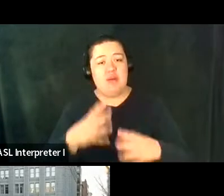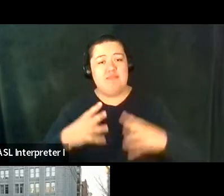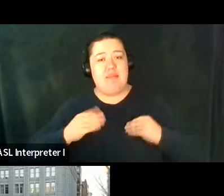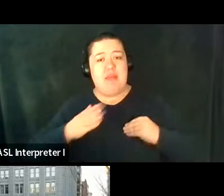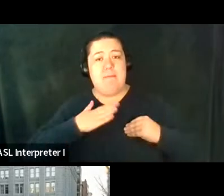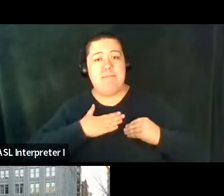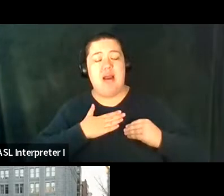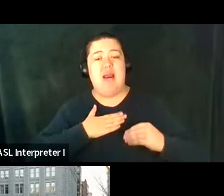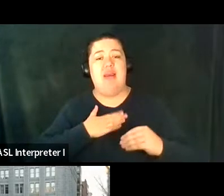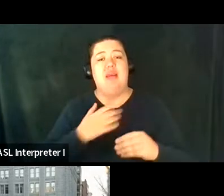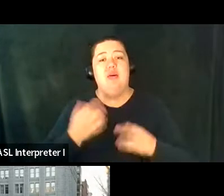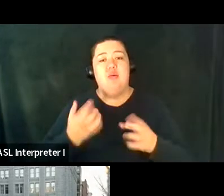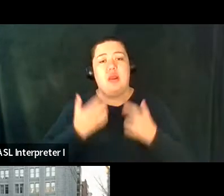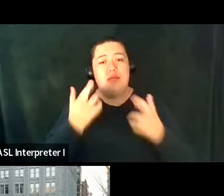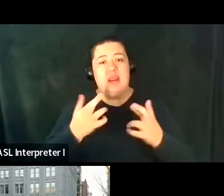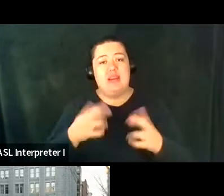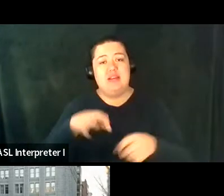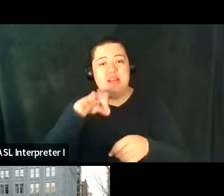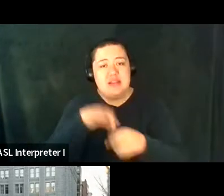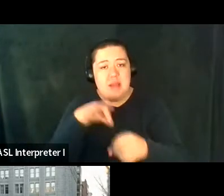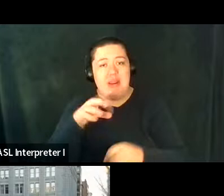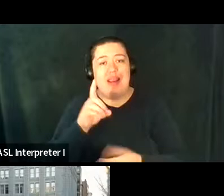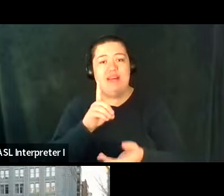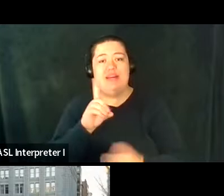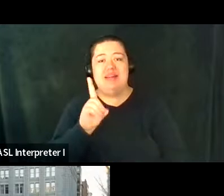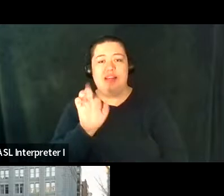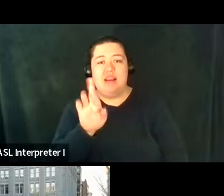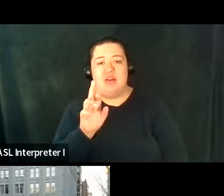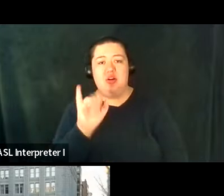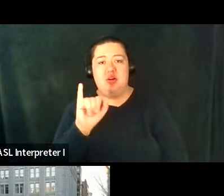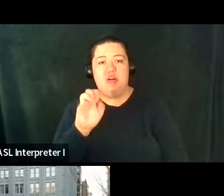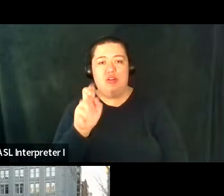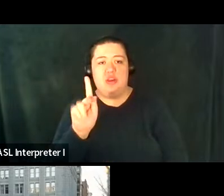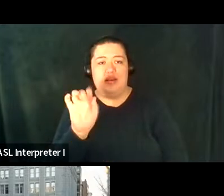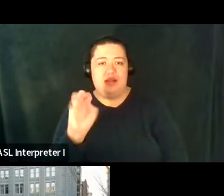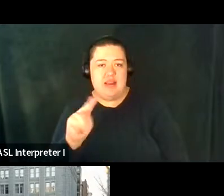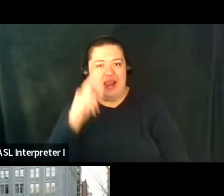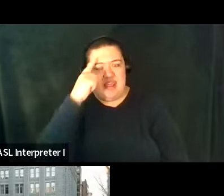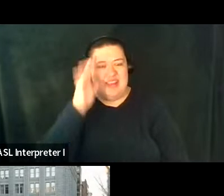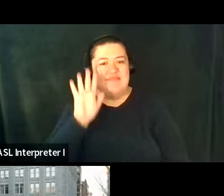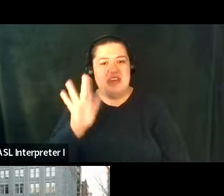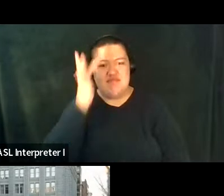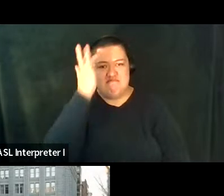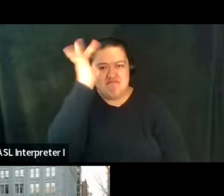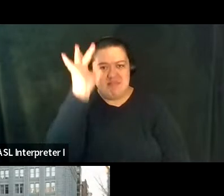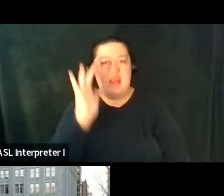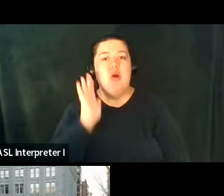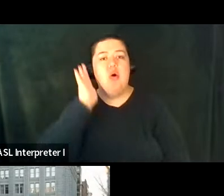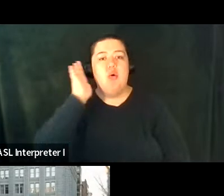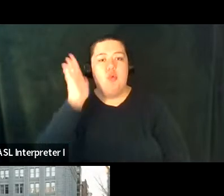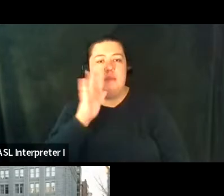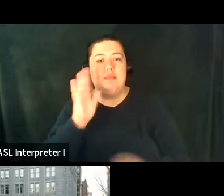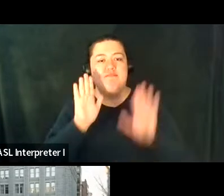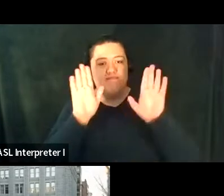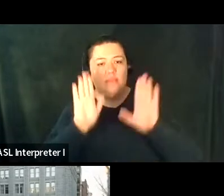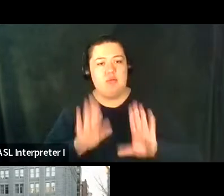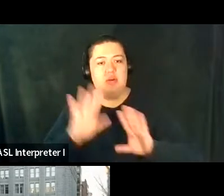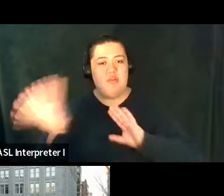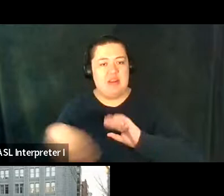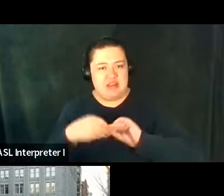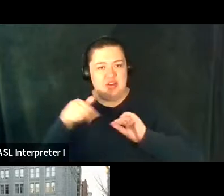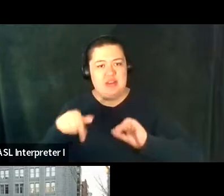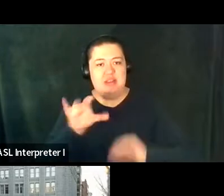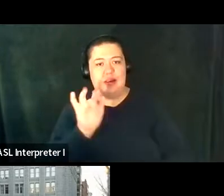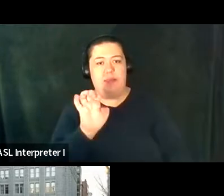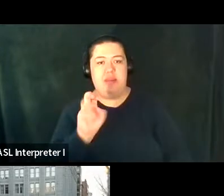nominate Dr. Jackson this position. I think his expertise is going to be a very significant addition to this commission. So appreciate that and are moving forward